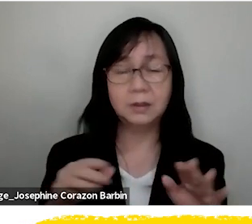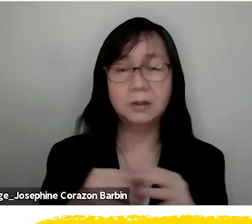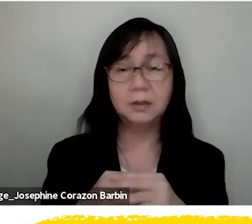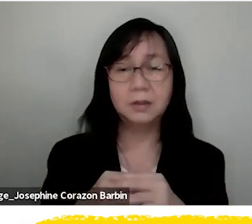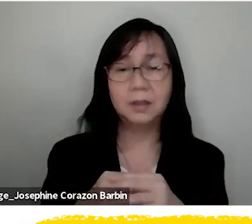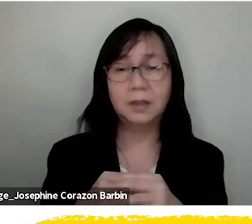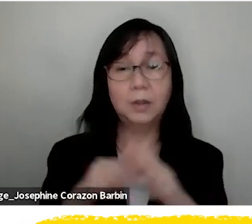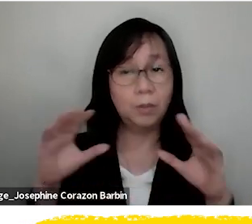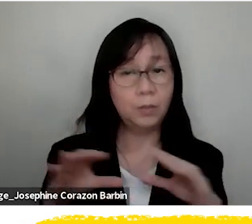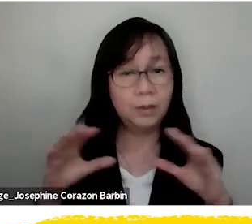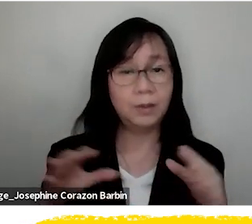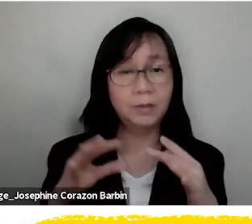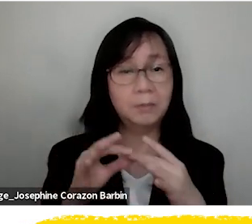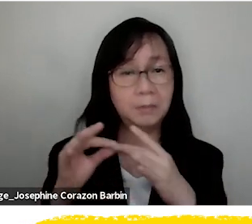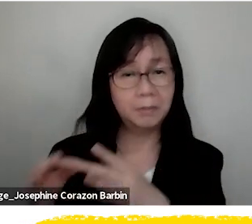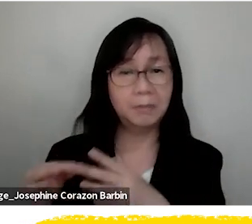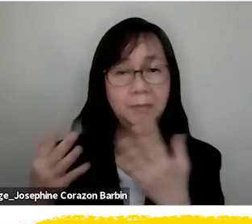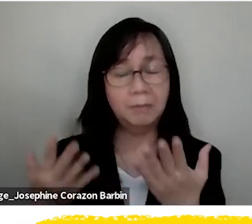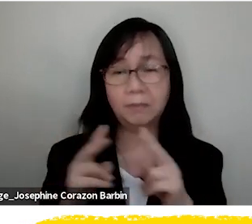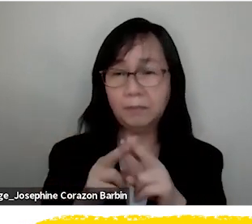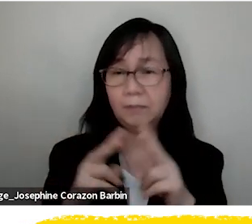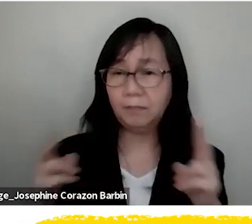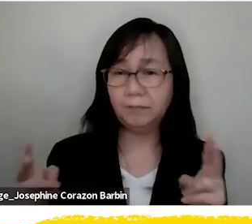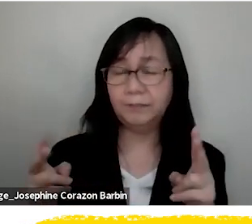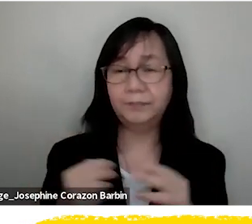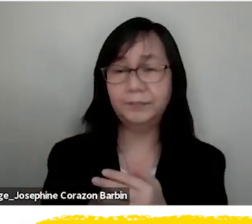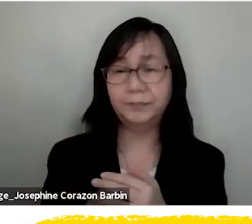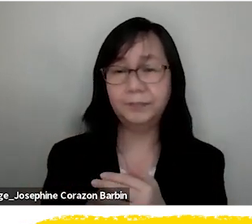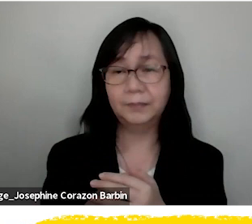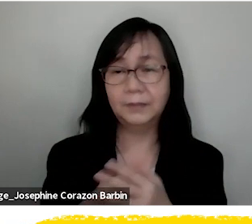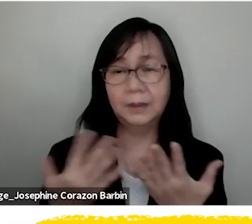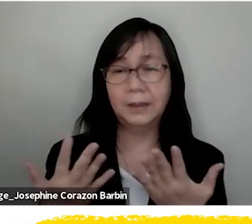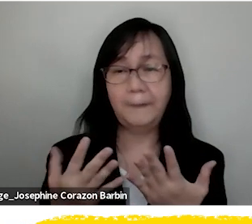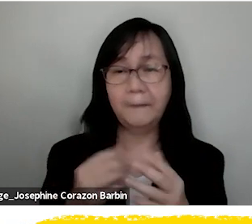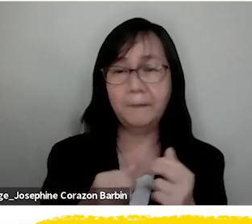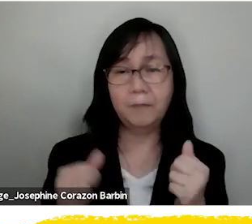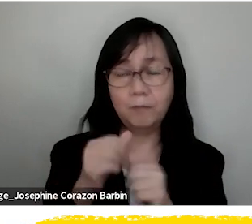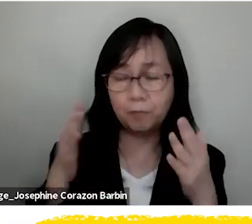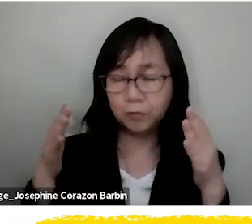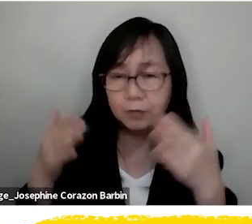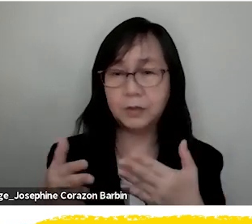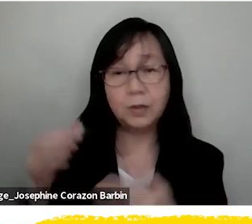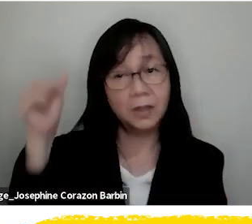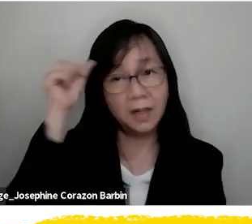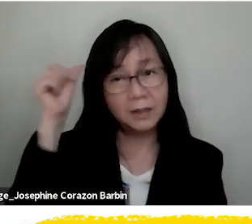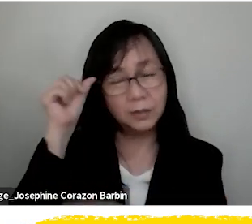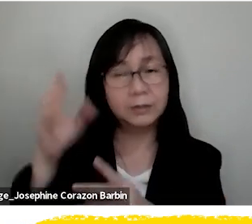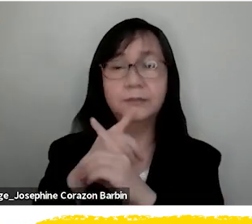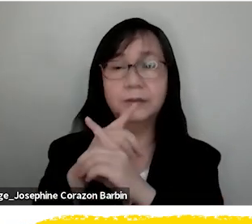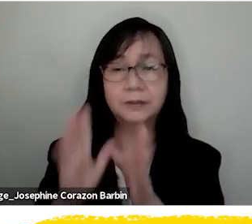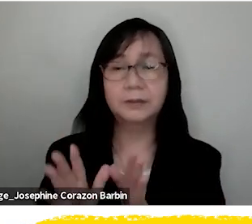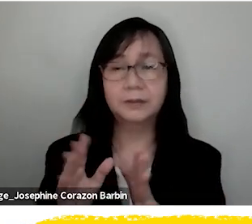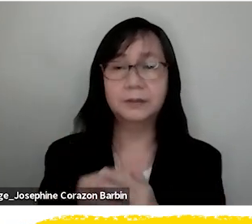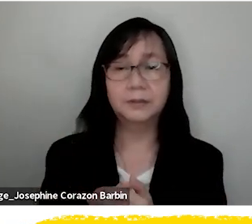the Special Rapporteur has been very focusing on, or mostly focusing on adult defenders. So